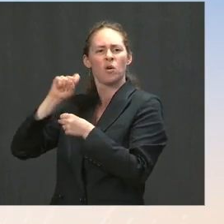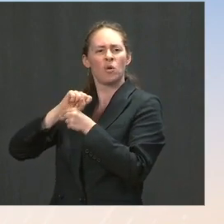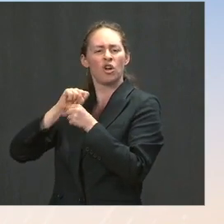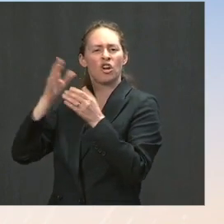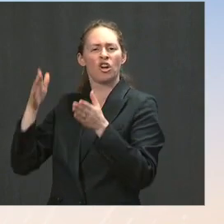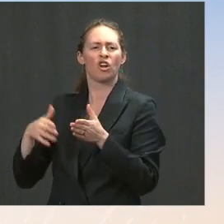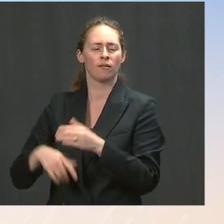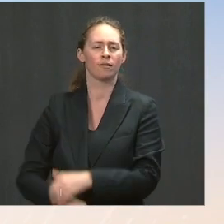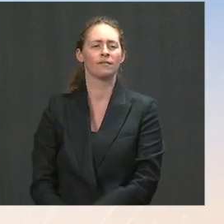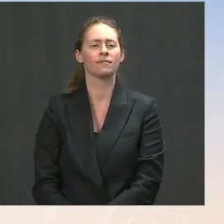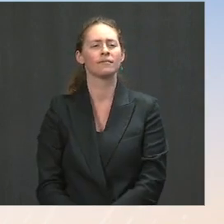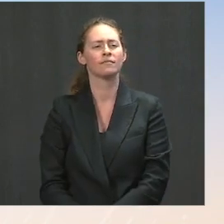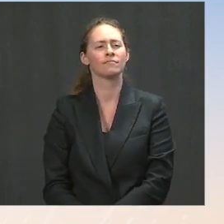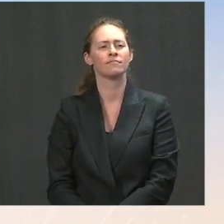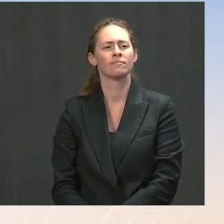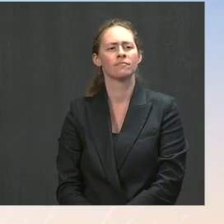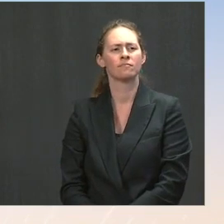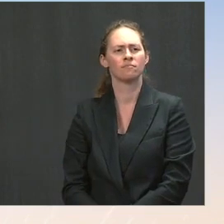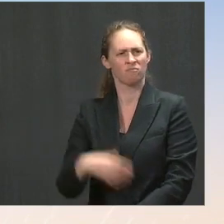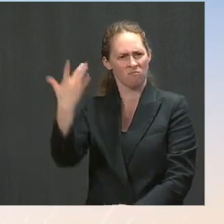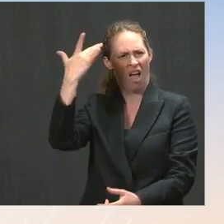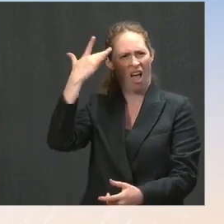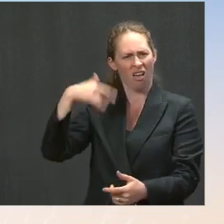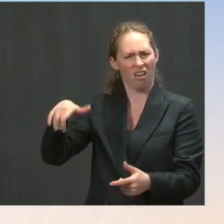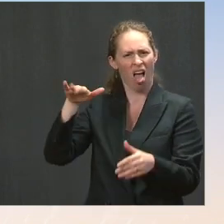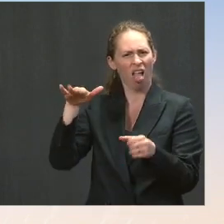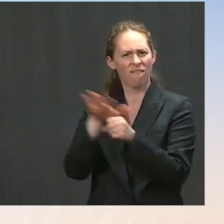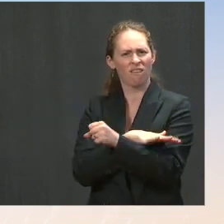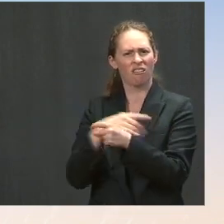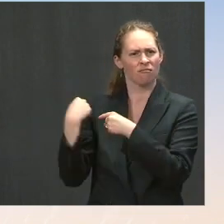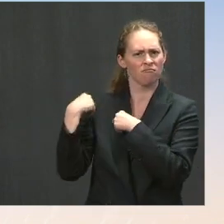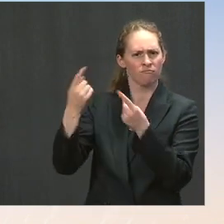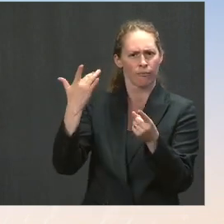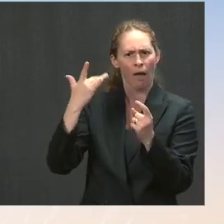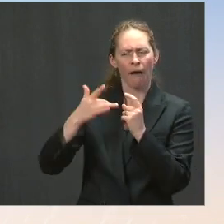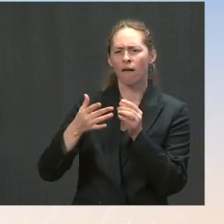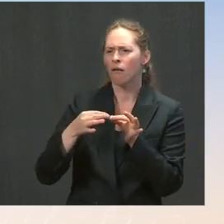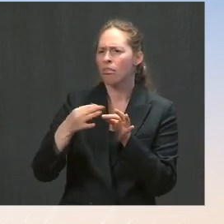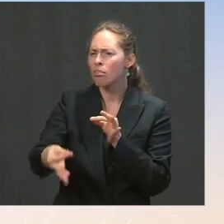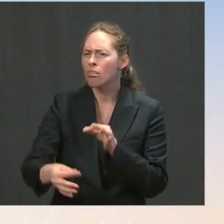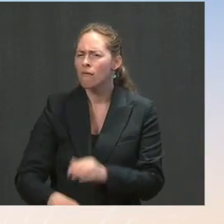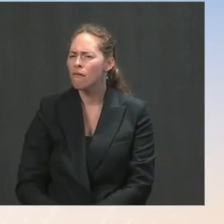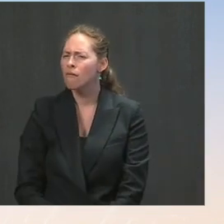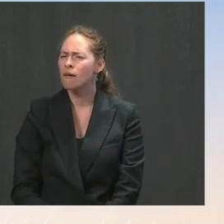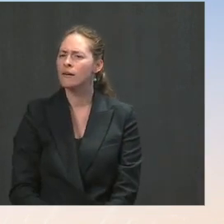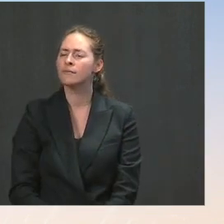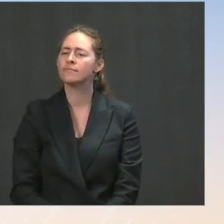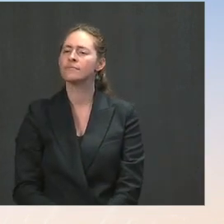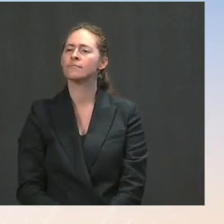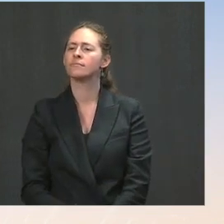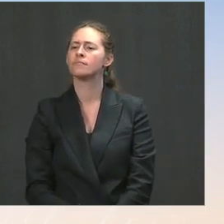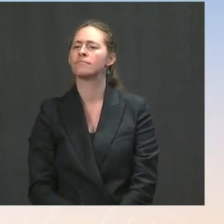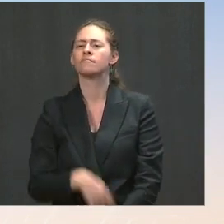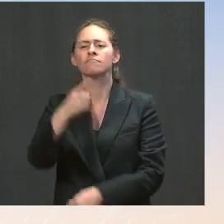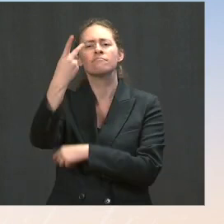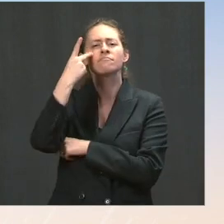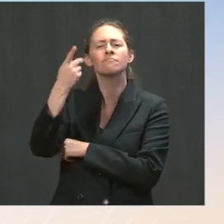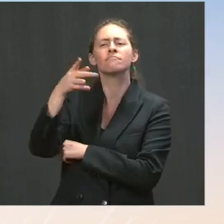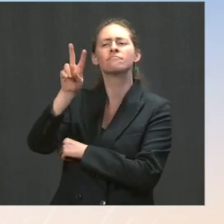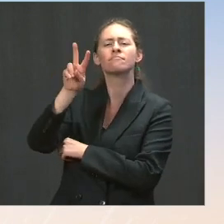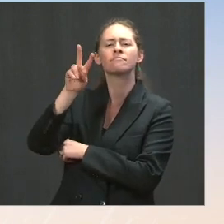vaccinated? Well, I would say first, Caitlin, that you saw the VA announcement yesterday, which is really about public health and